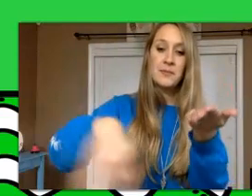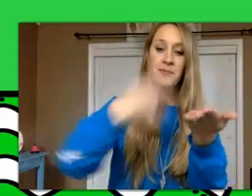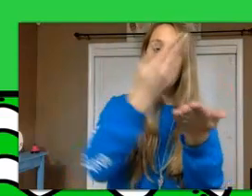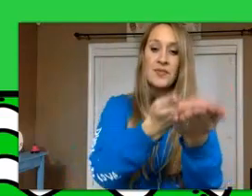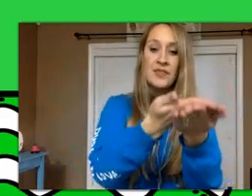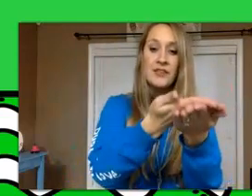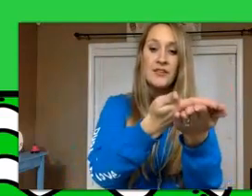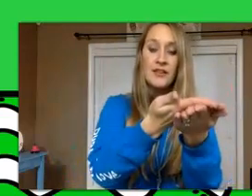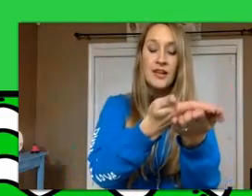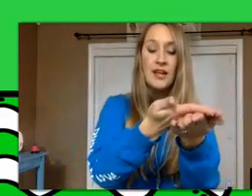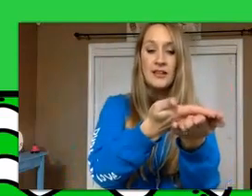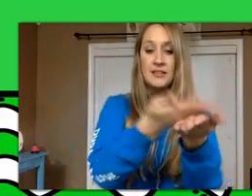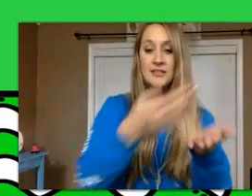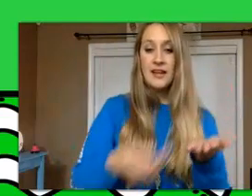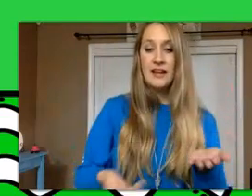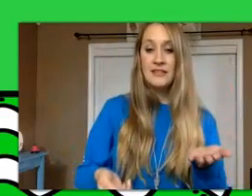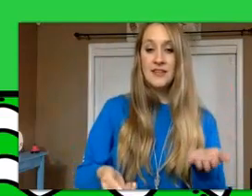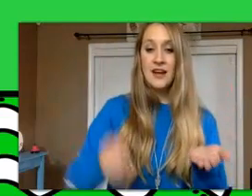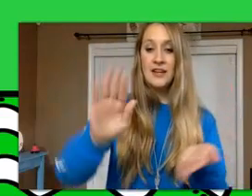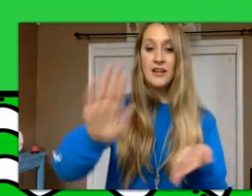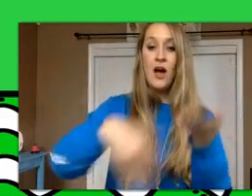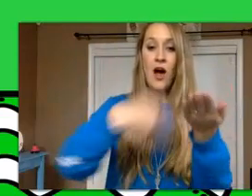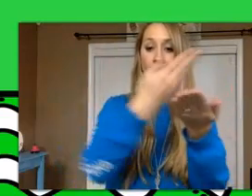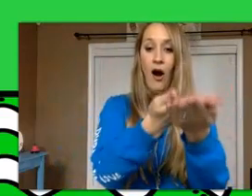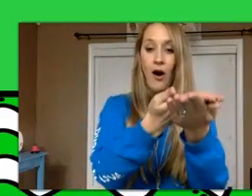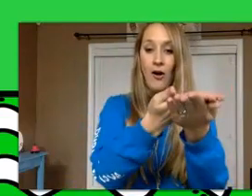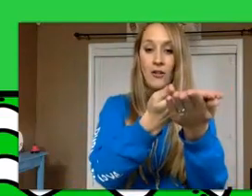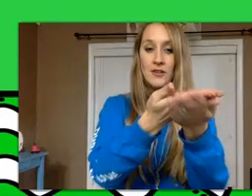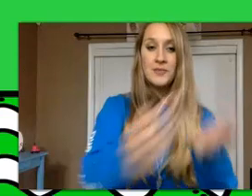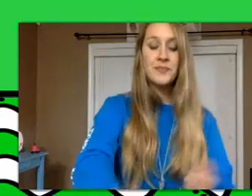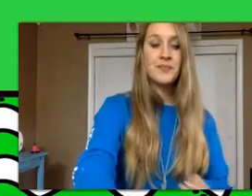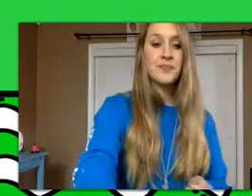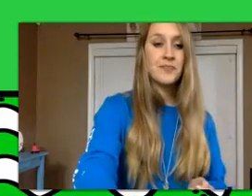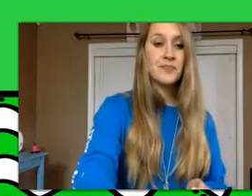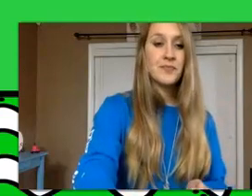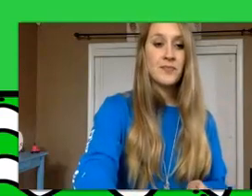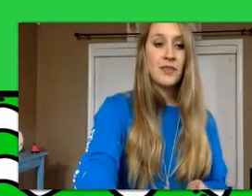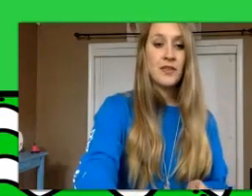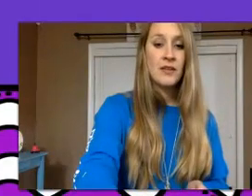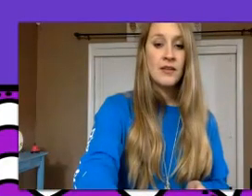me. And let's say it and sign it. All.